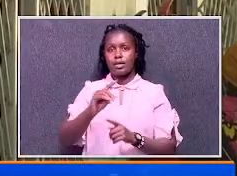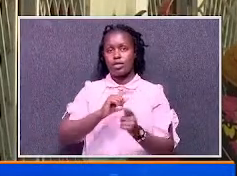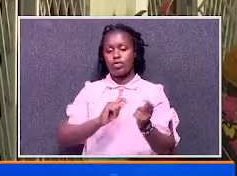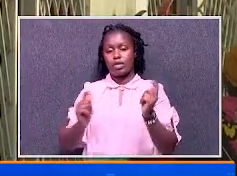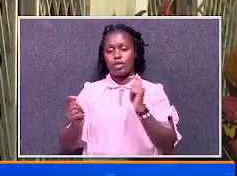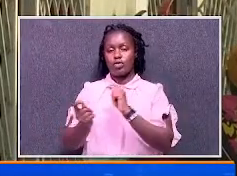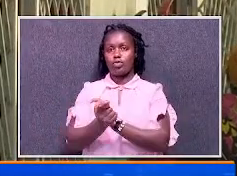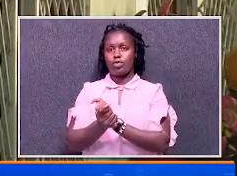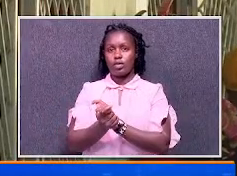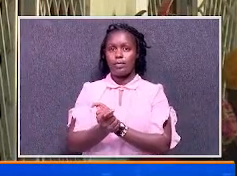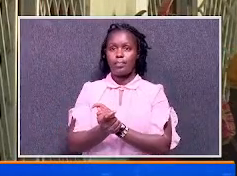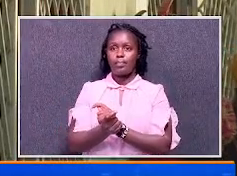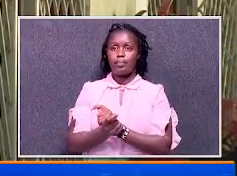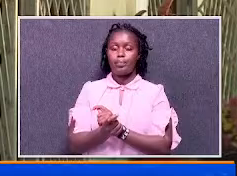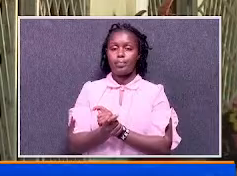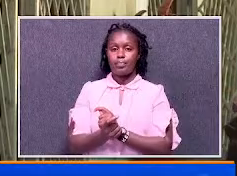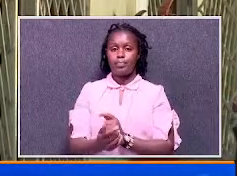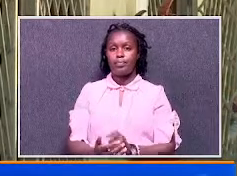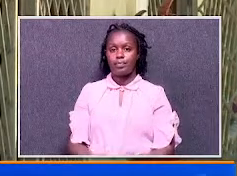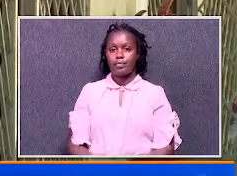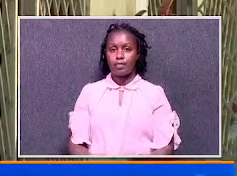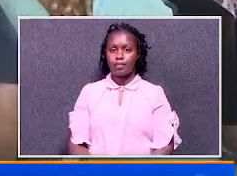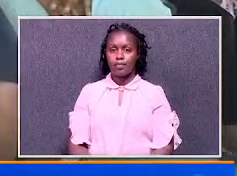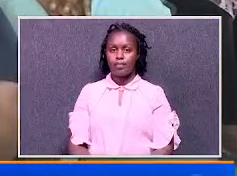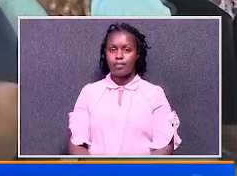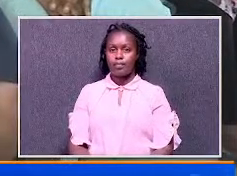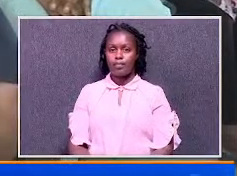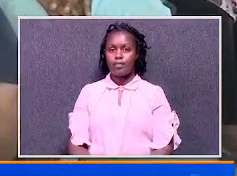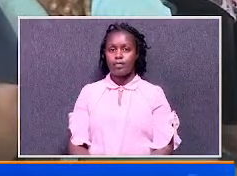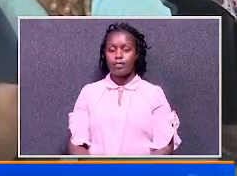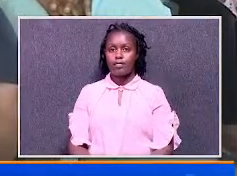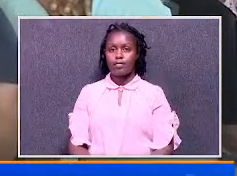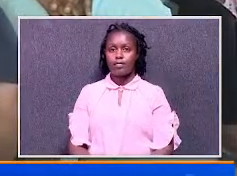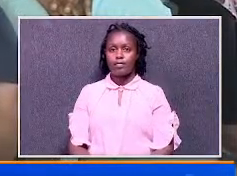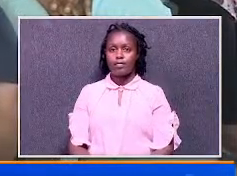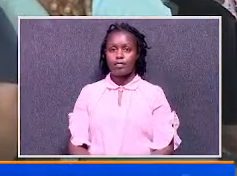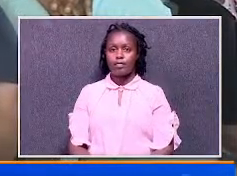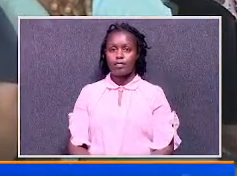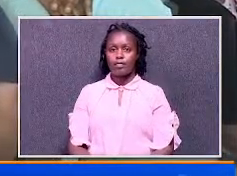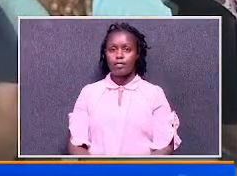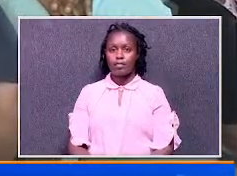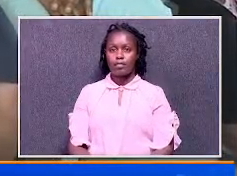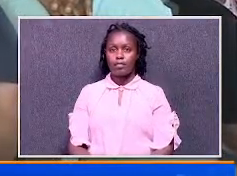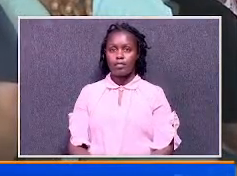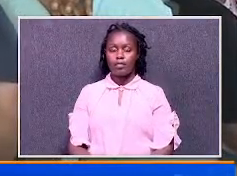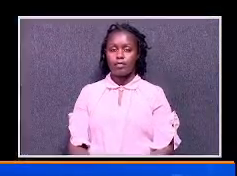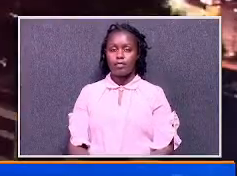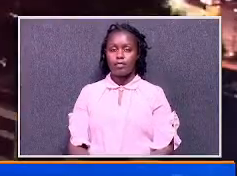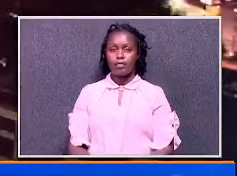transition. Flora Limuki, TV 47, Tana River County.